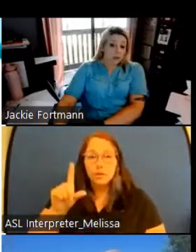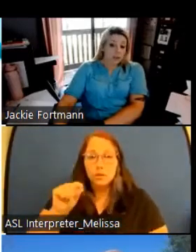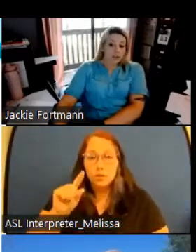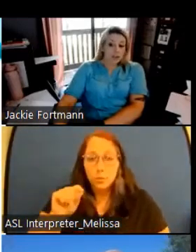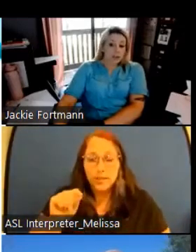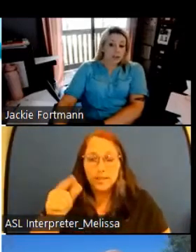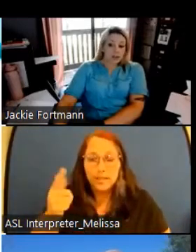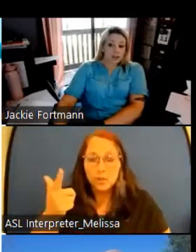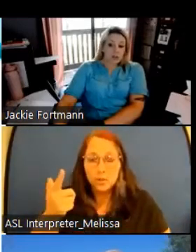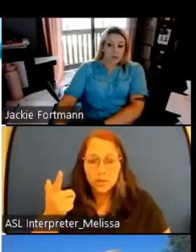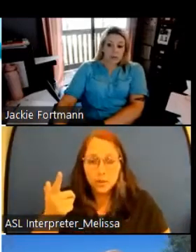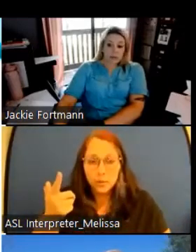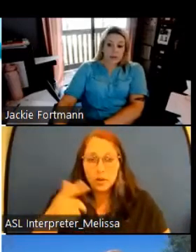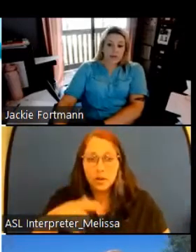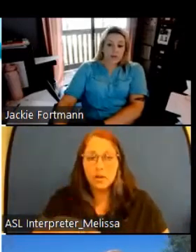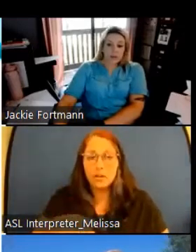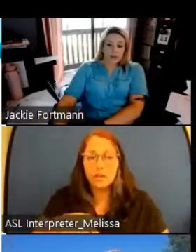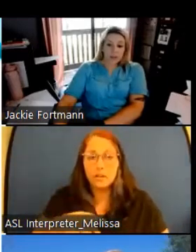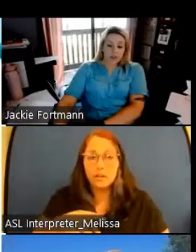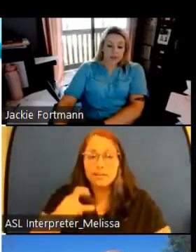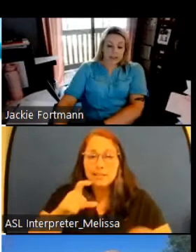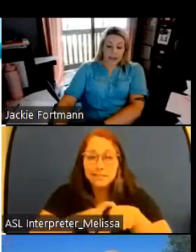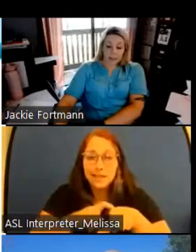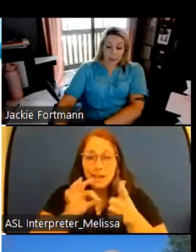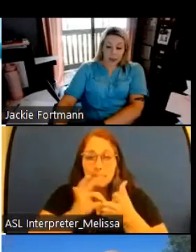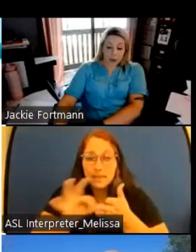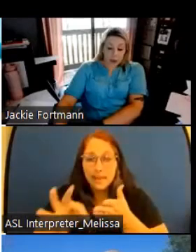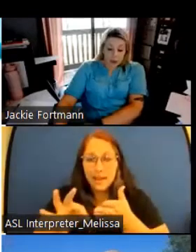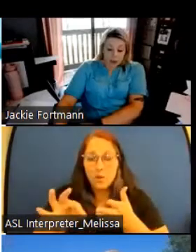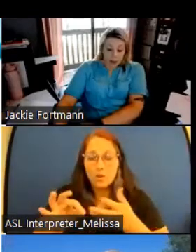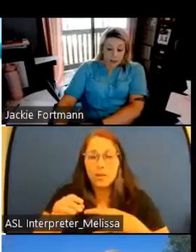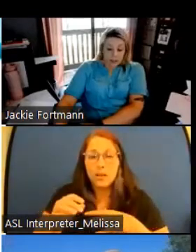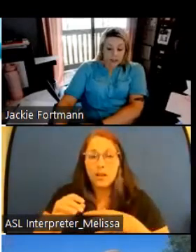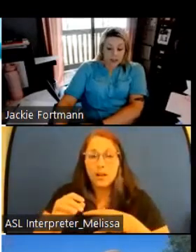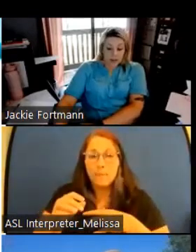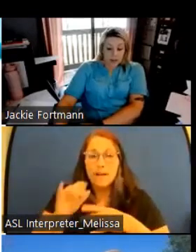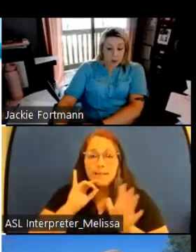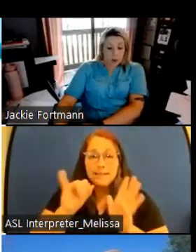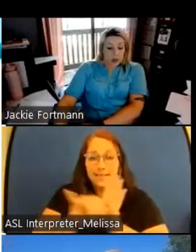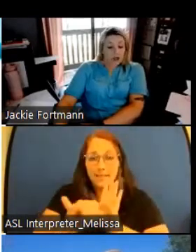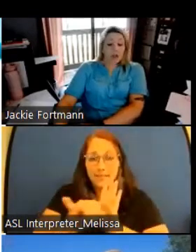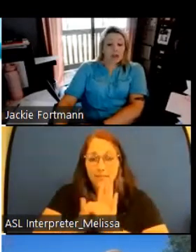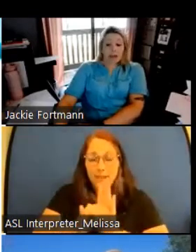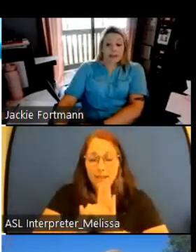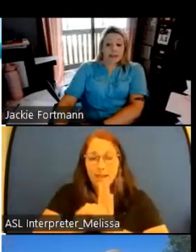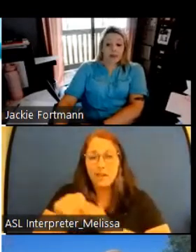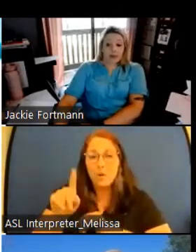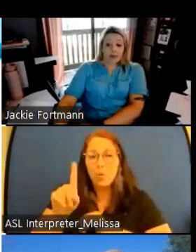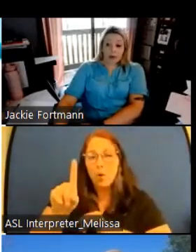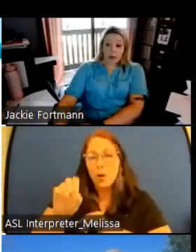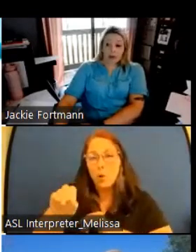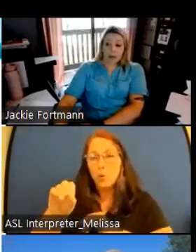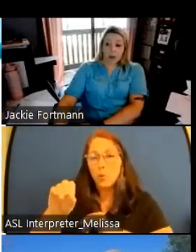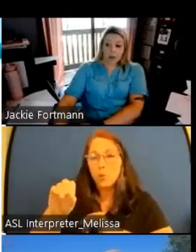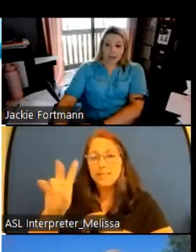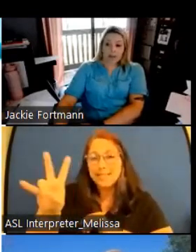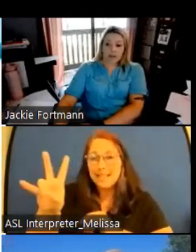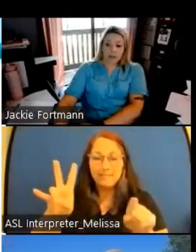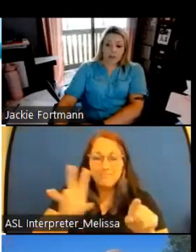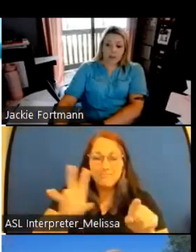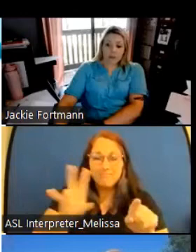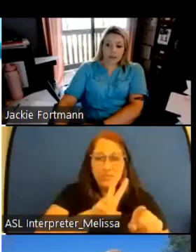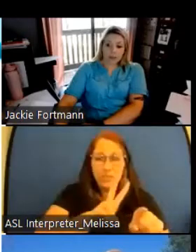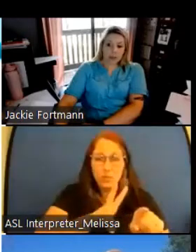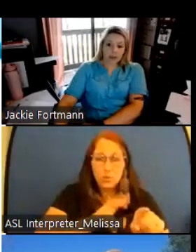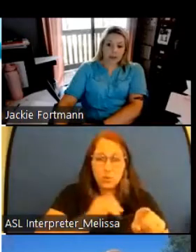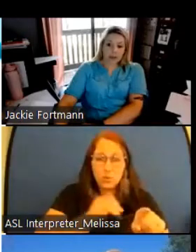91 unsheltered individuals, and this 52 is a typo. It's actually 197 chronically homeless